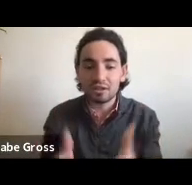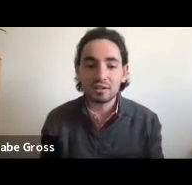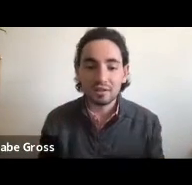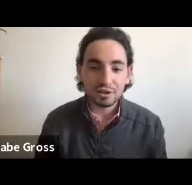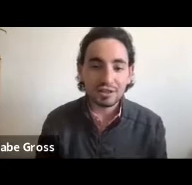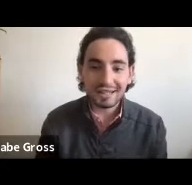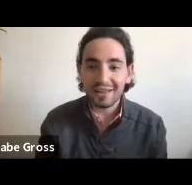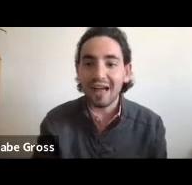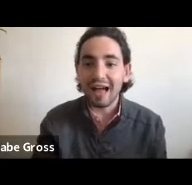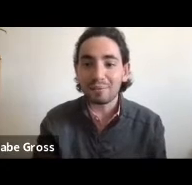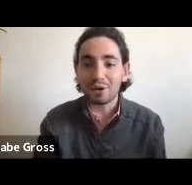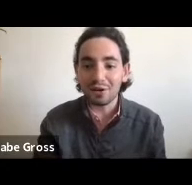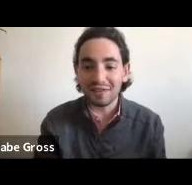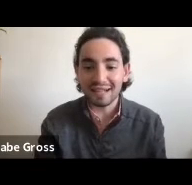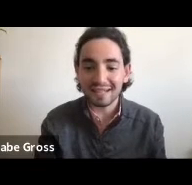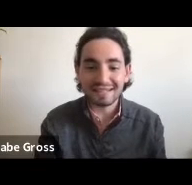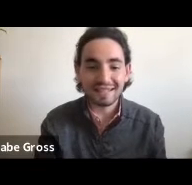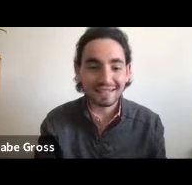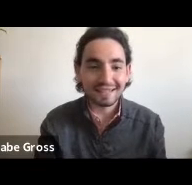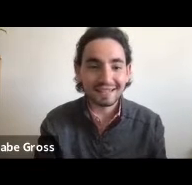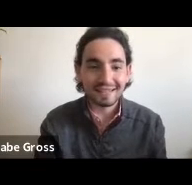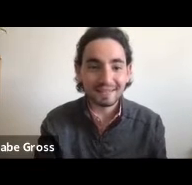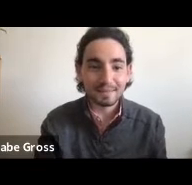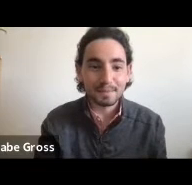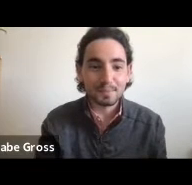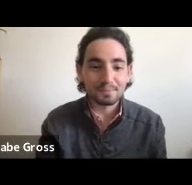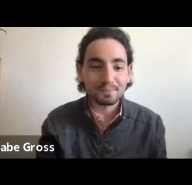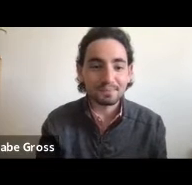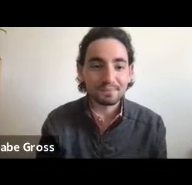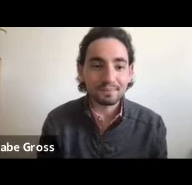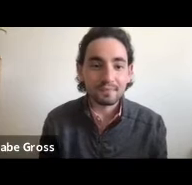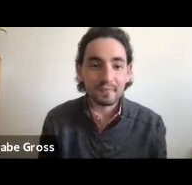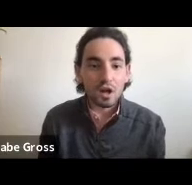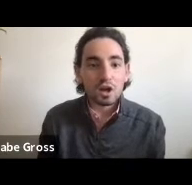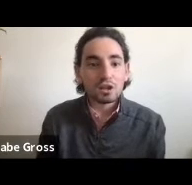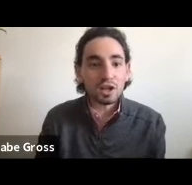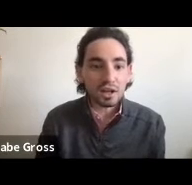you, teacher. Just like that. Perfect.